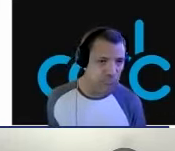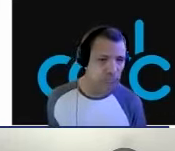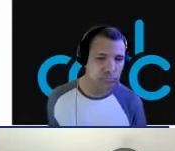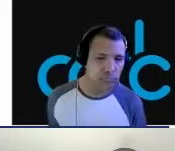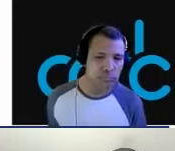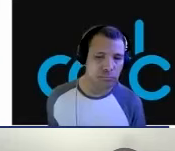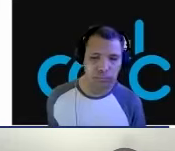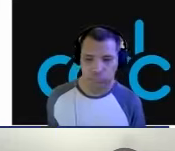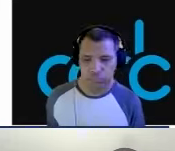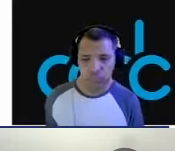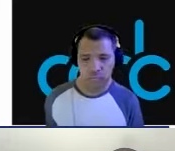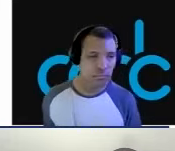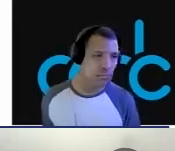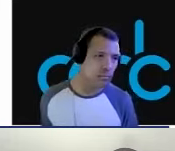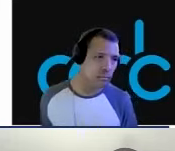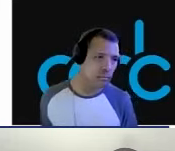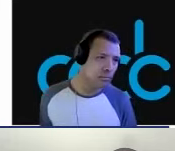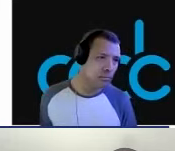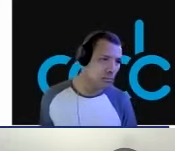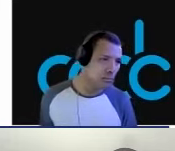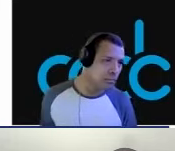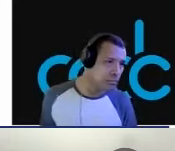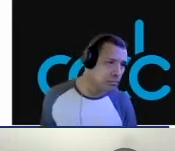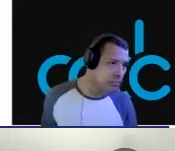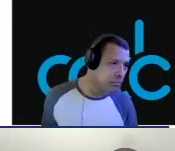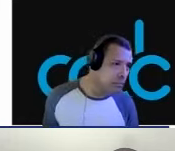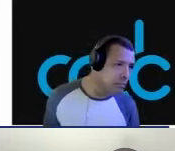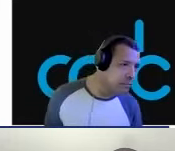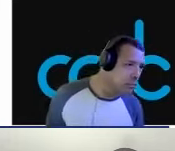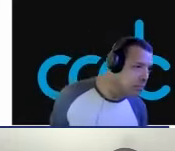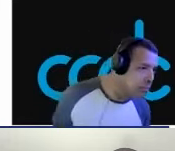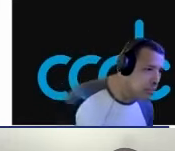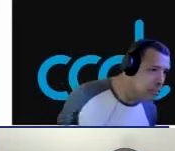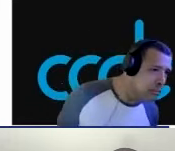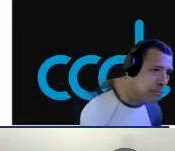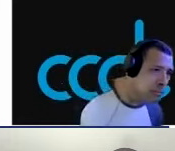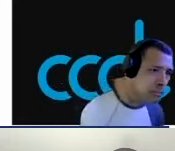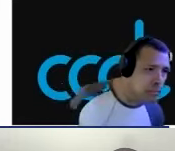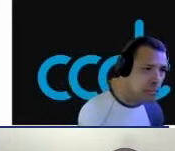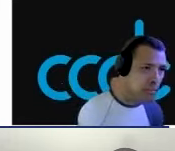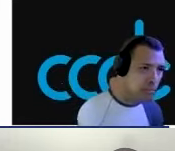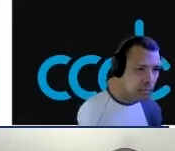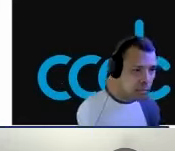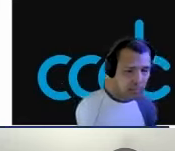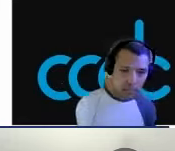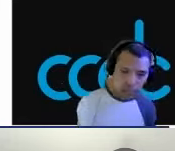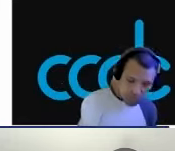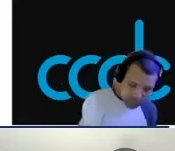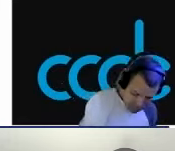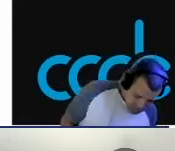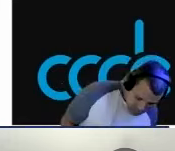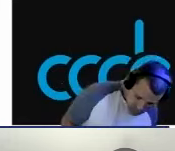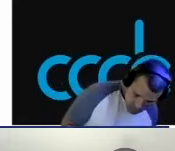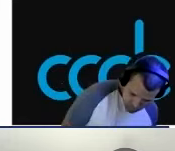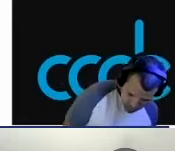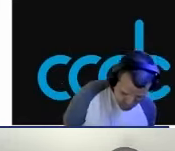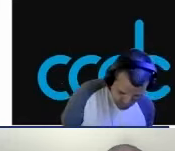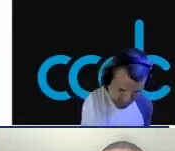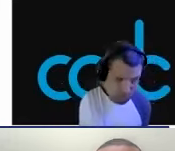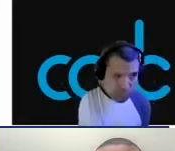you know, in jails and prisons are pregnant or are lactating, are people able to access lactation support when